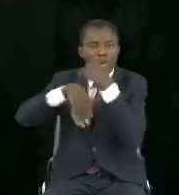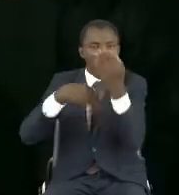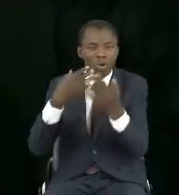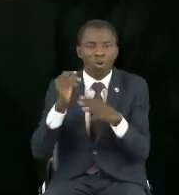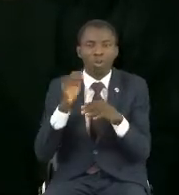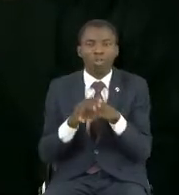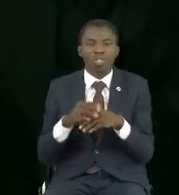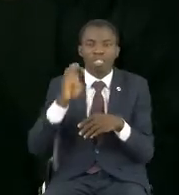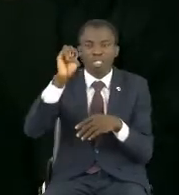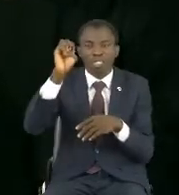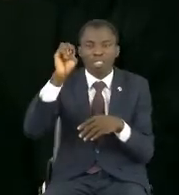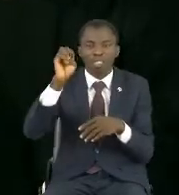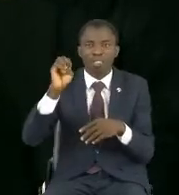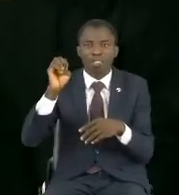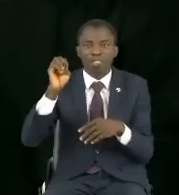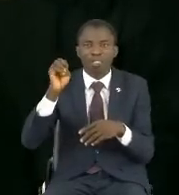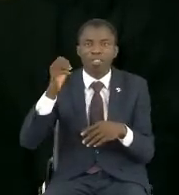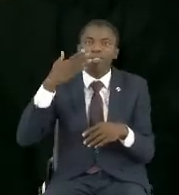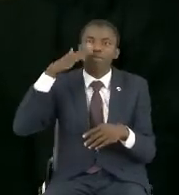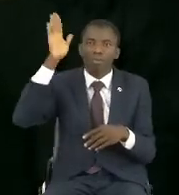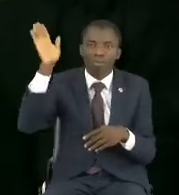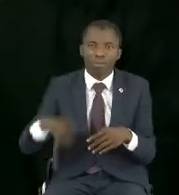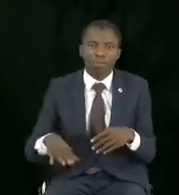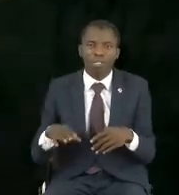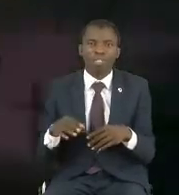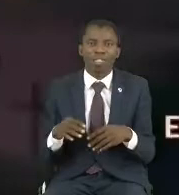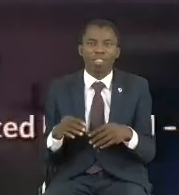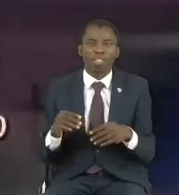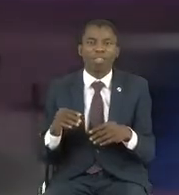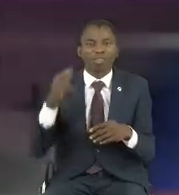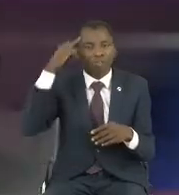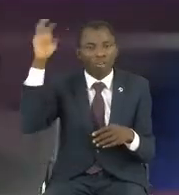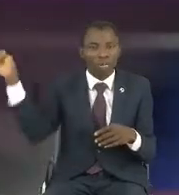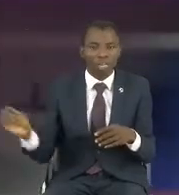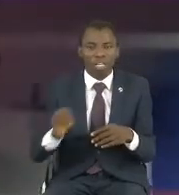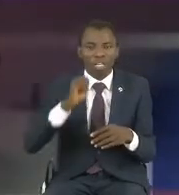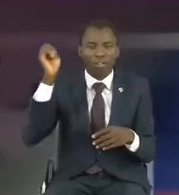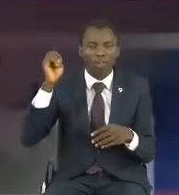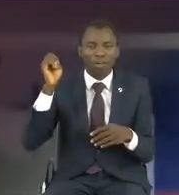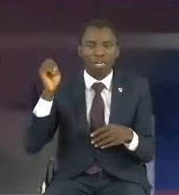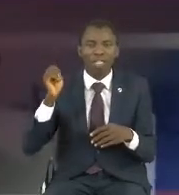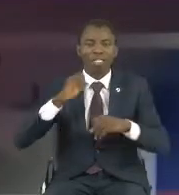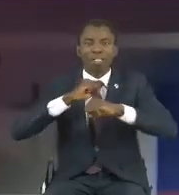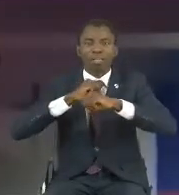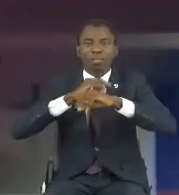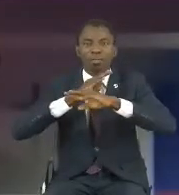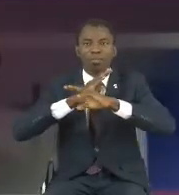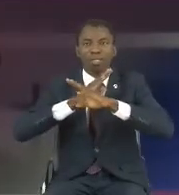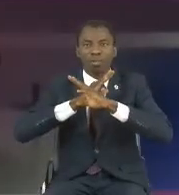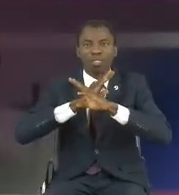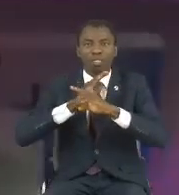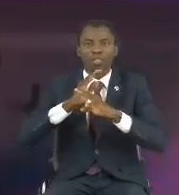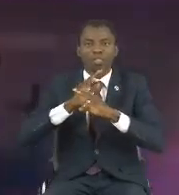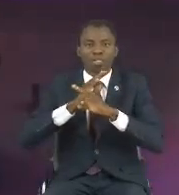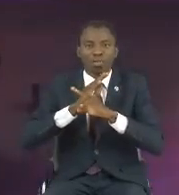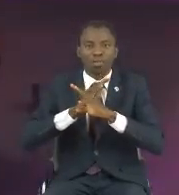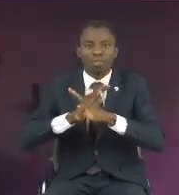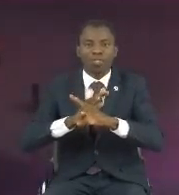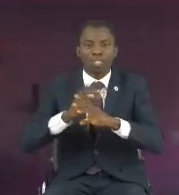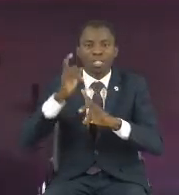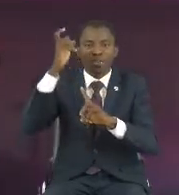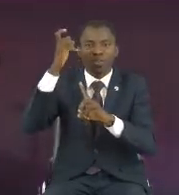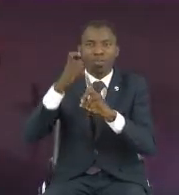Evil forever prevented from all. Evil from today, as we